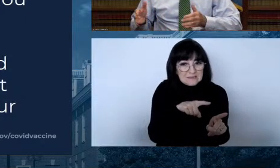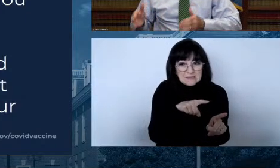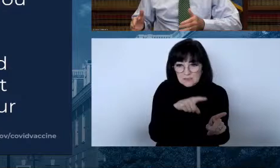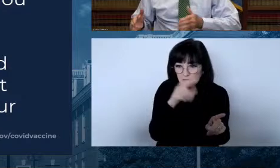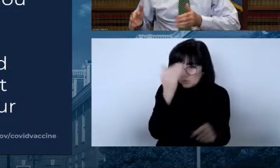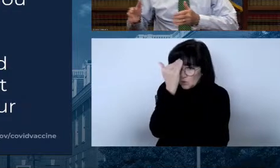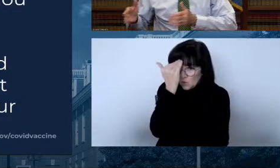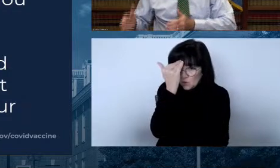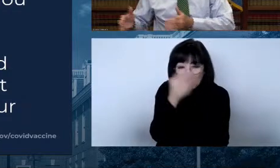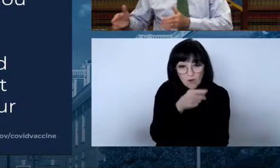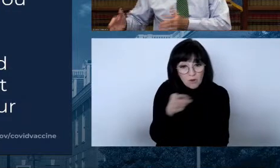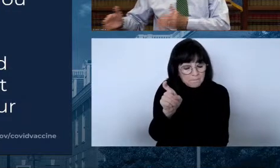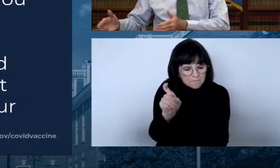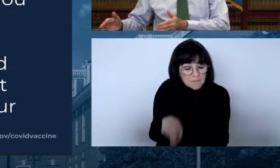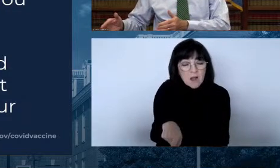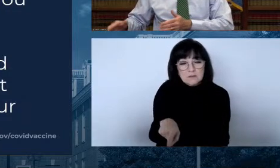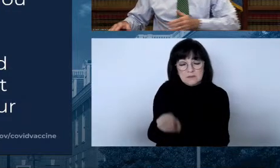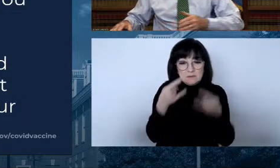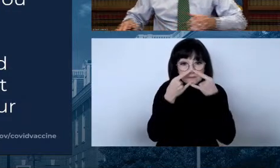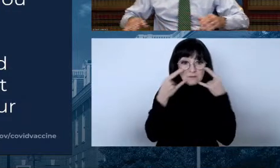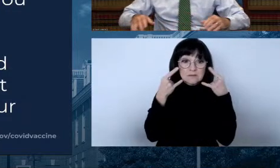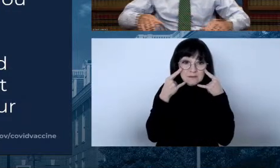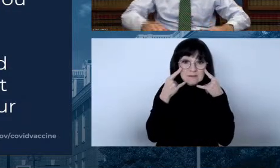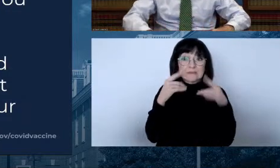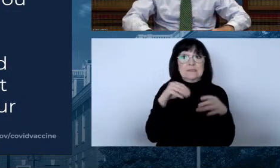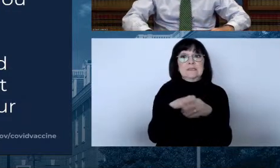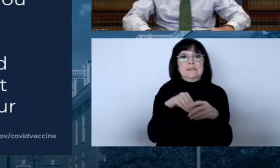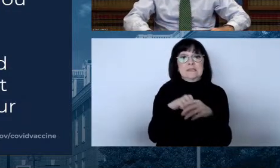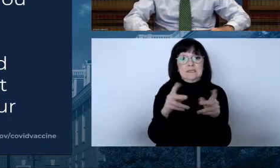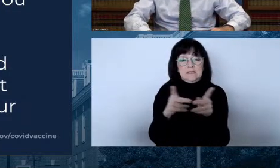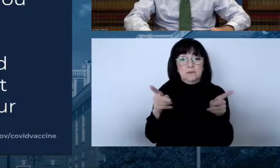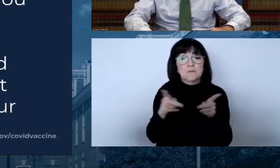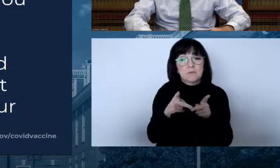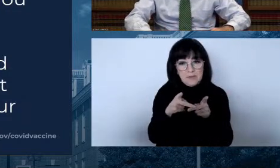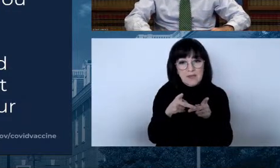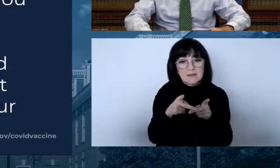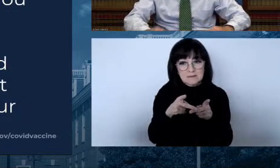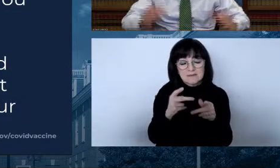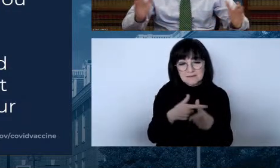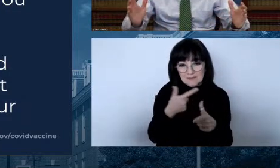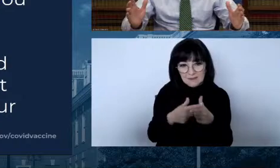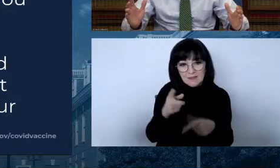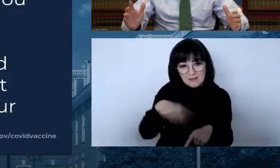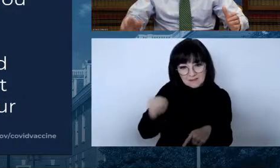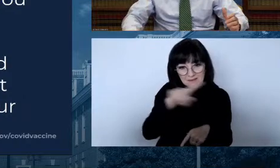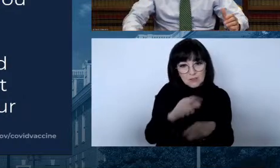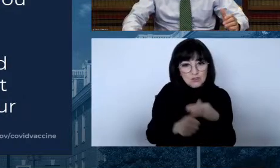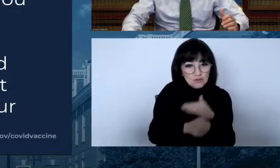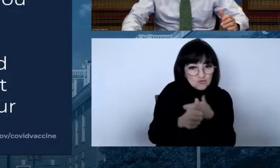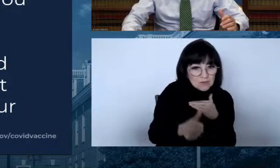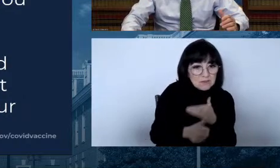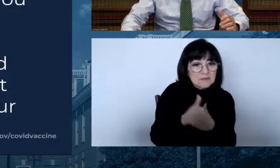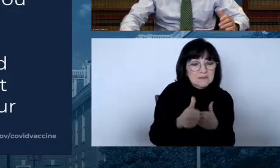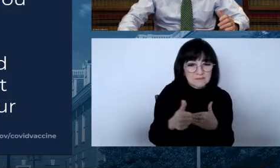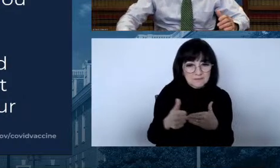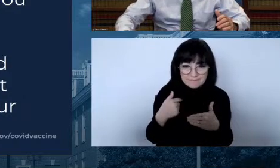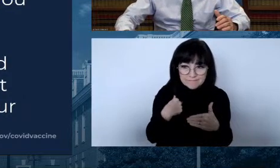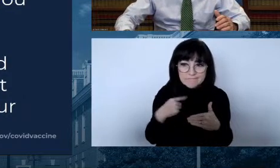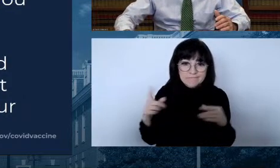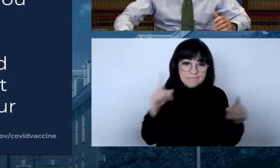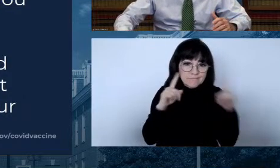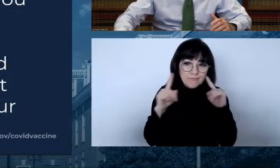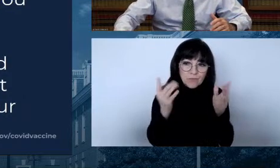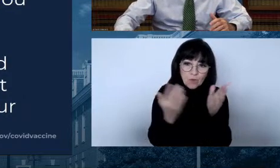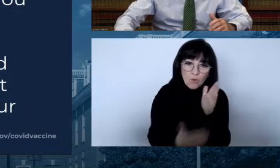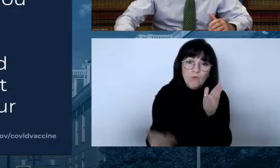public places, indoor public places, you're putting yourselves and others at risk. I hear all the time,